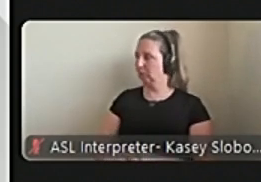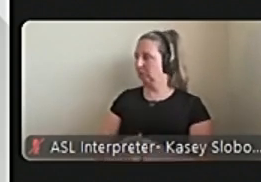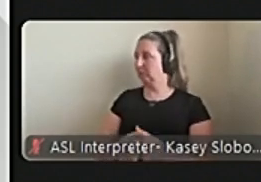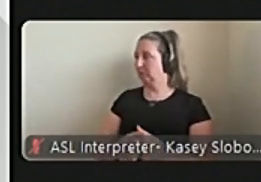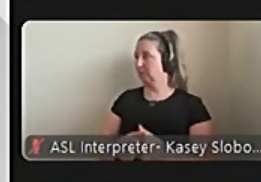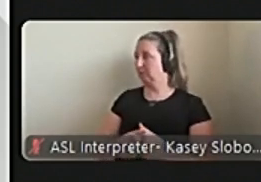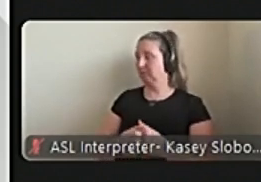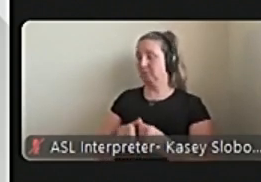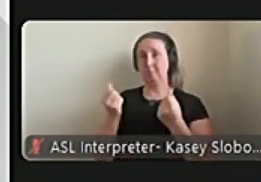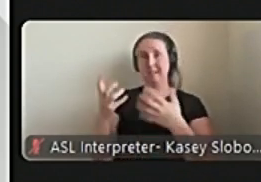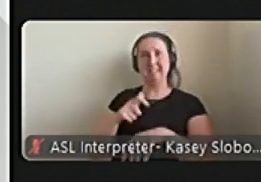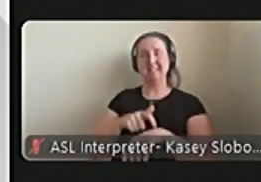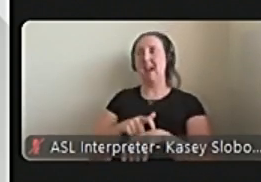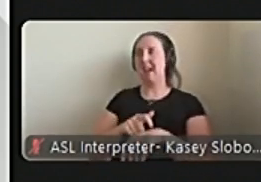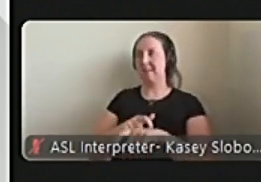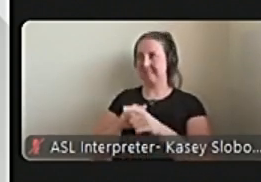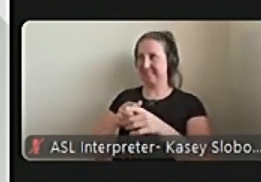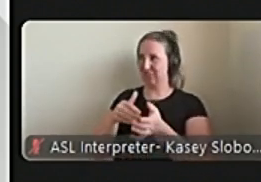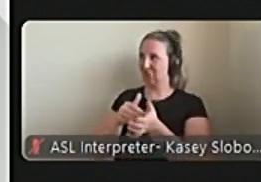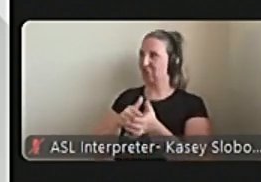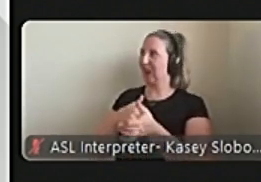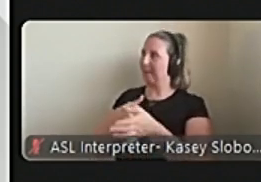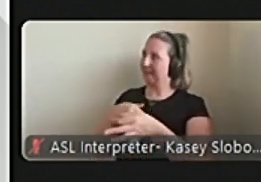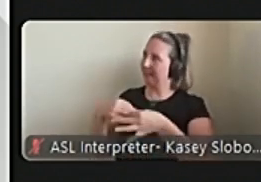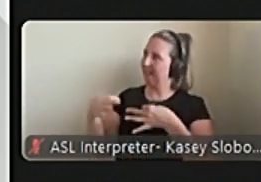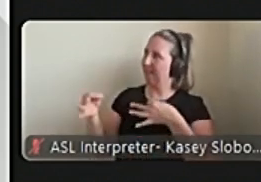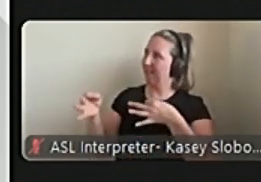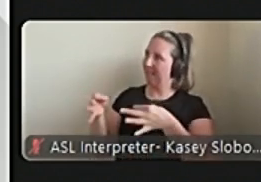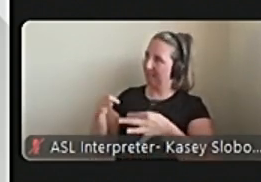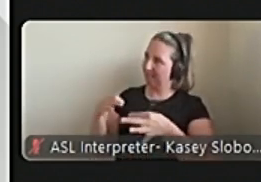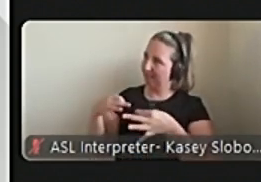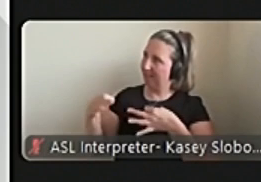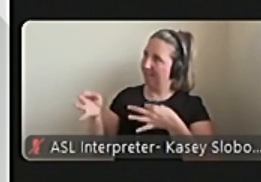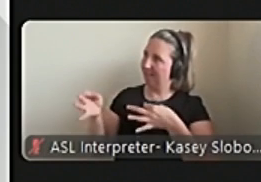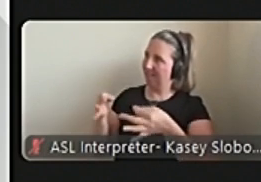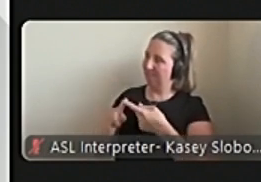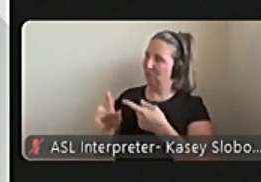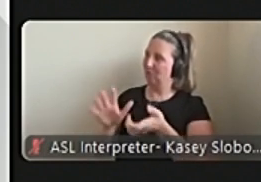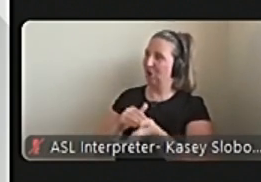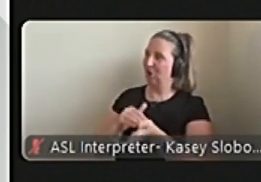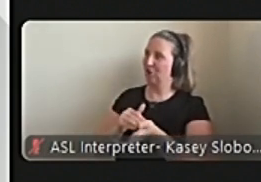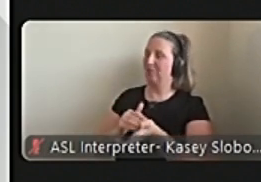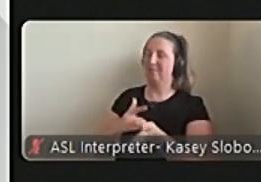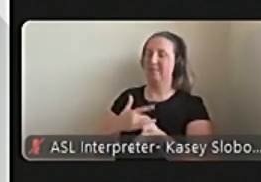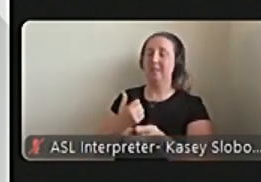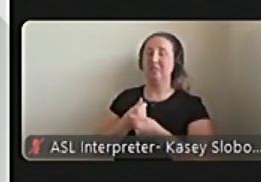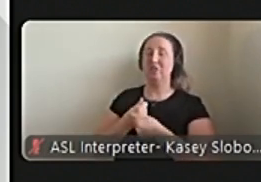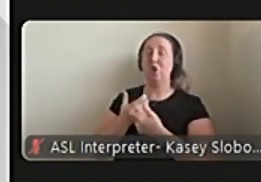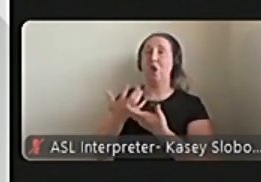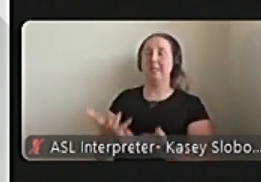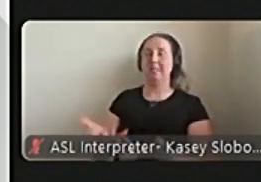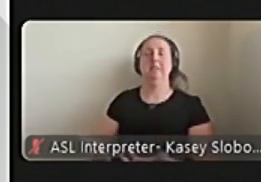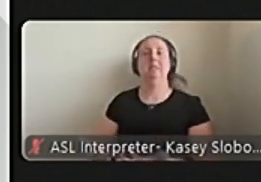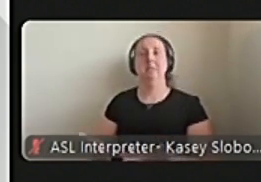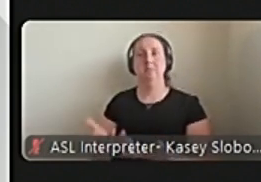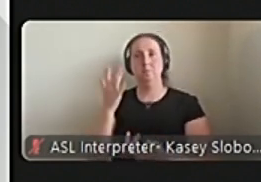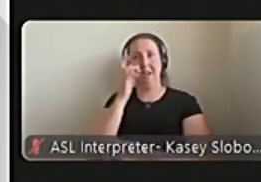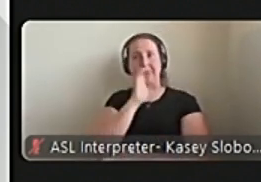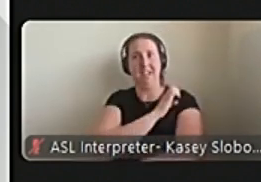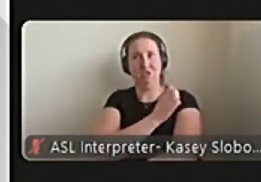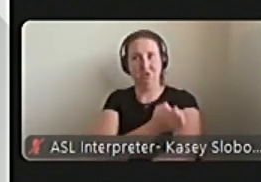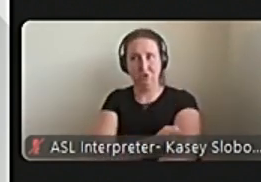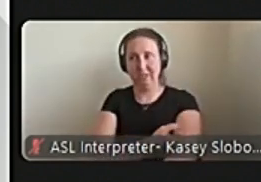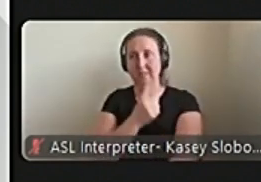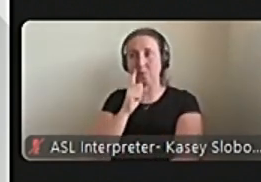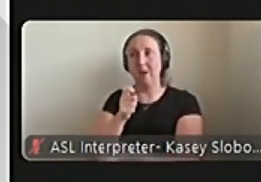the doctor, not, Yeah. I mean, not No, I necess- know, I right, know. And it's the exhausting energy that goes into advocacy and